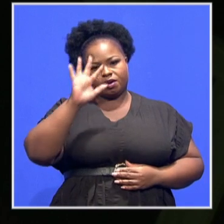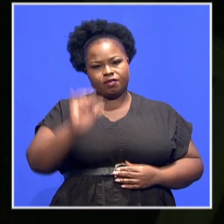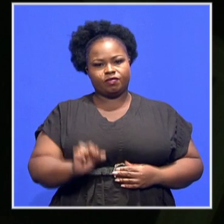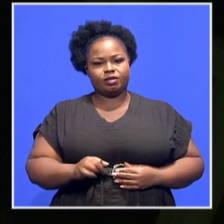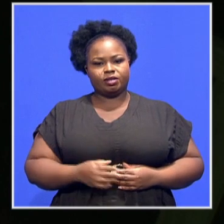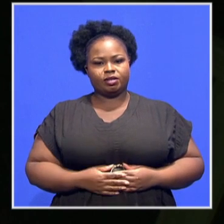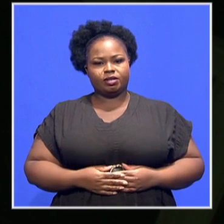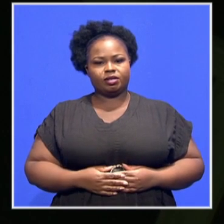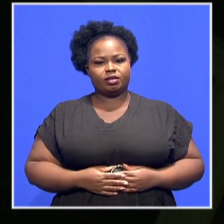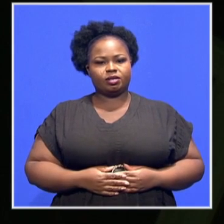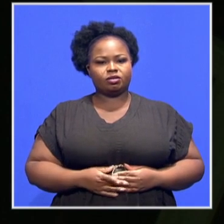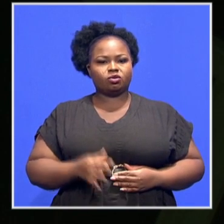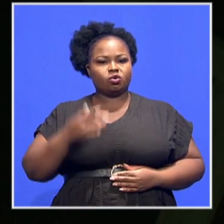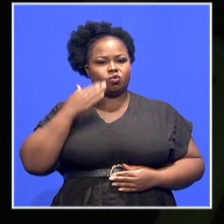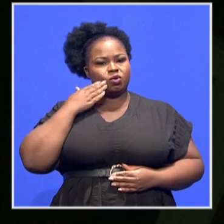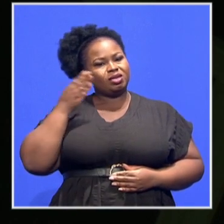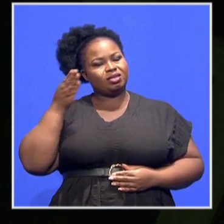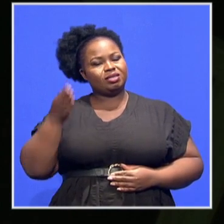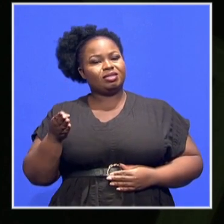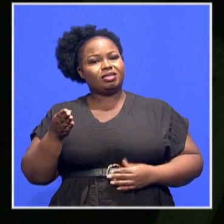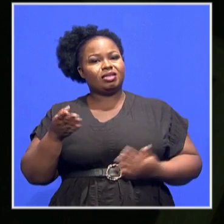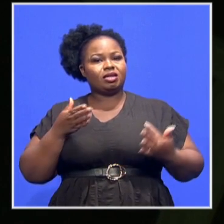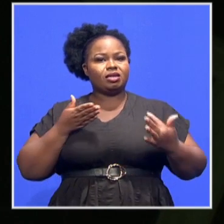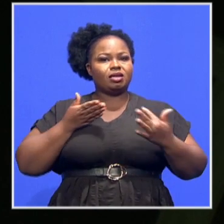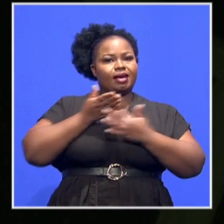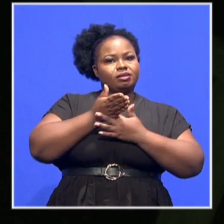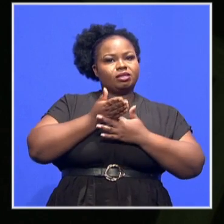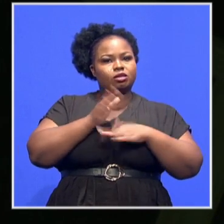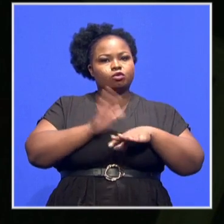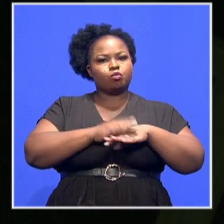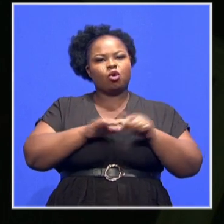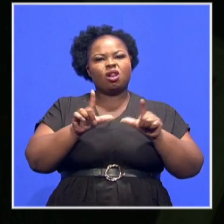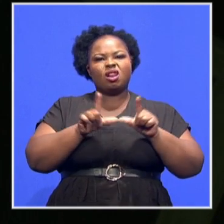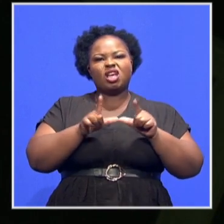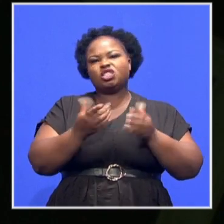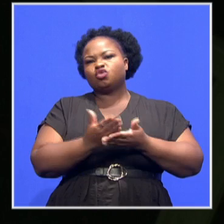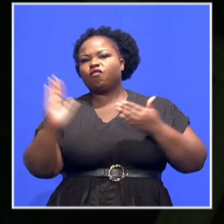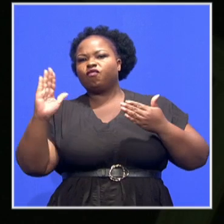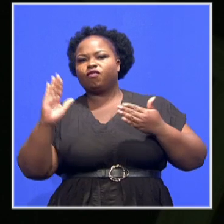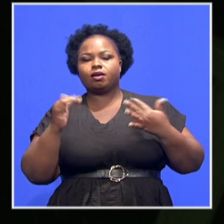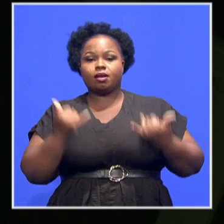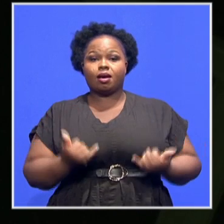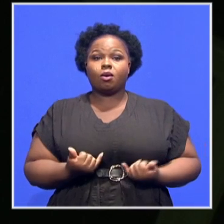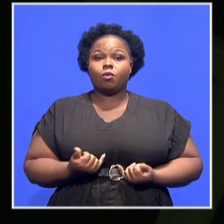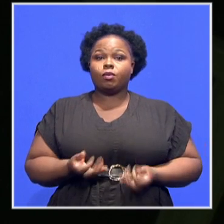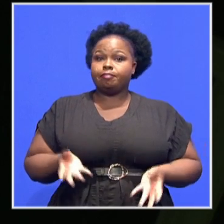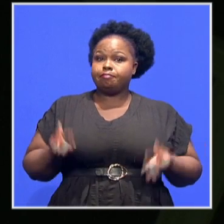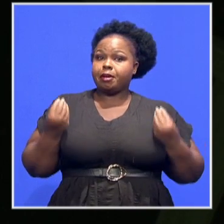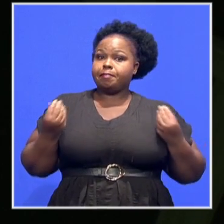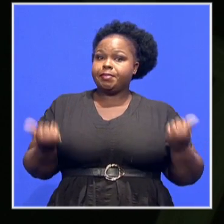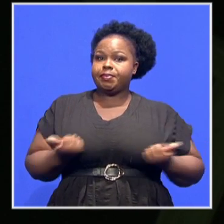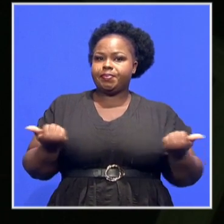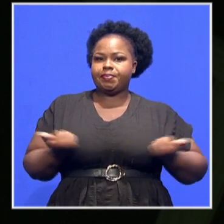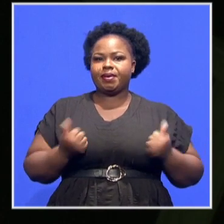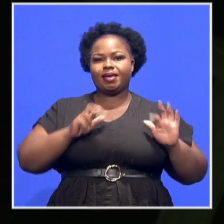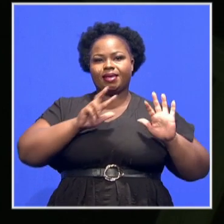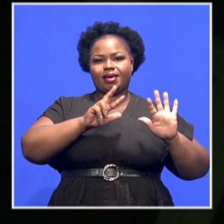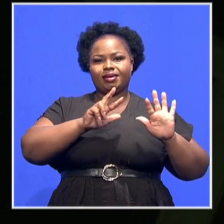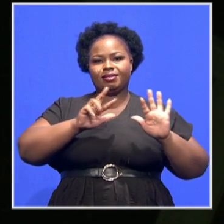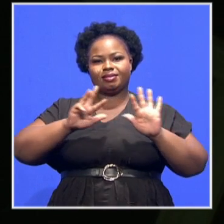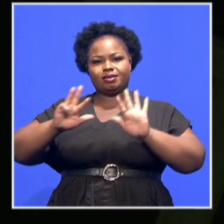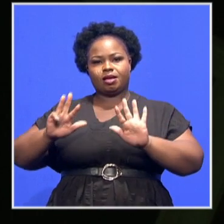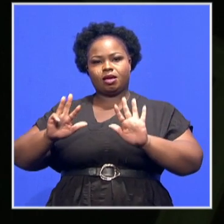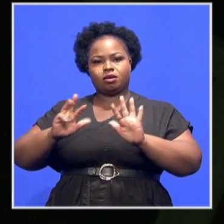lifted, approximately 89 embedded power generation projects have been developed with